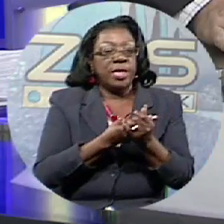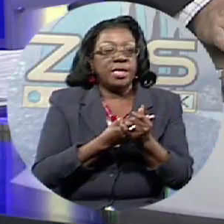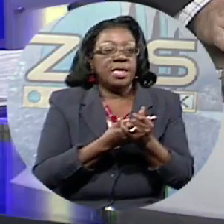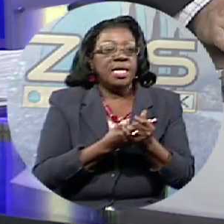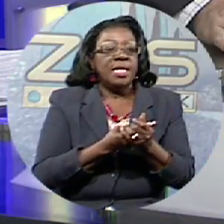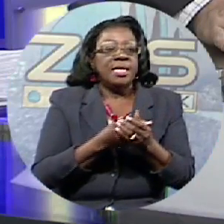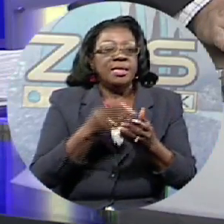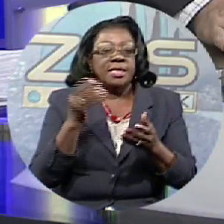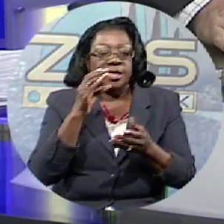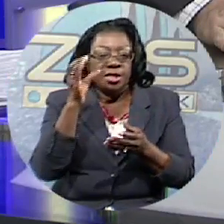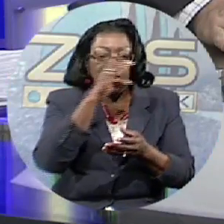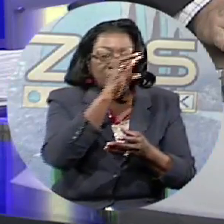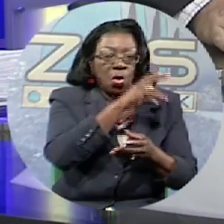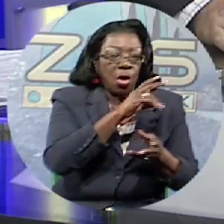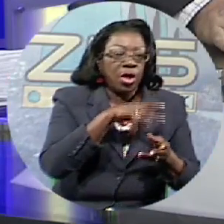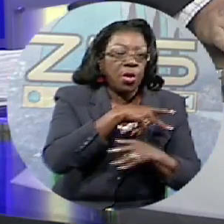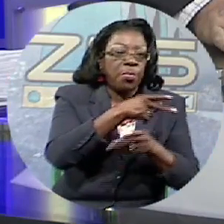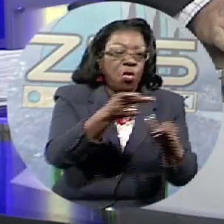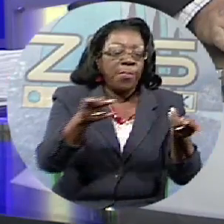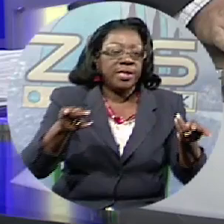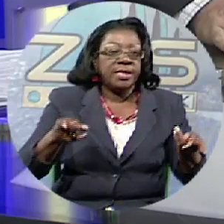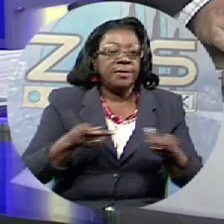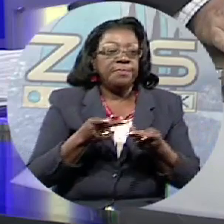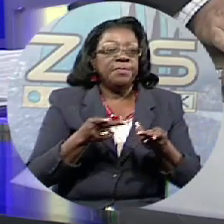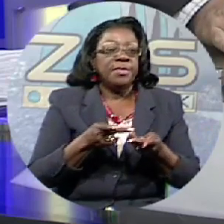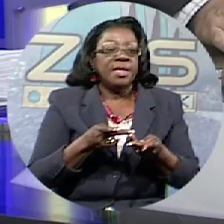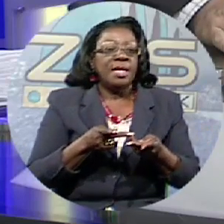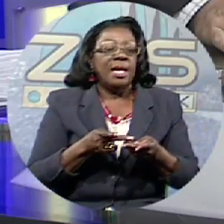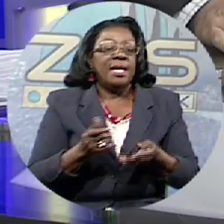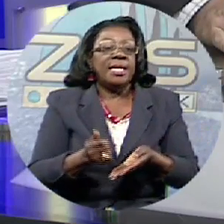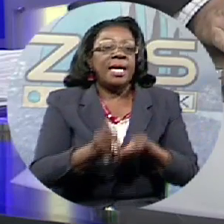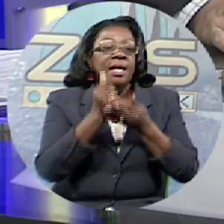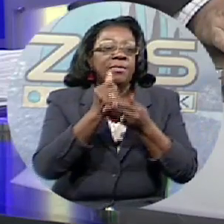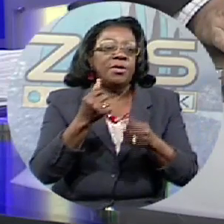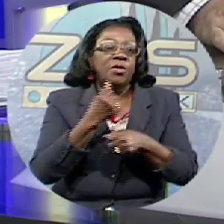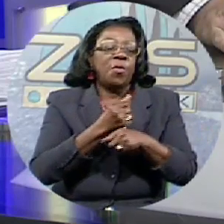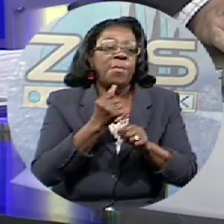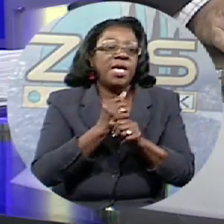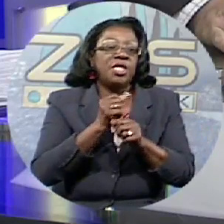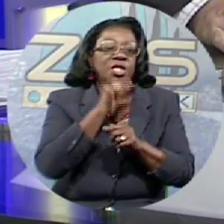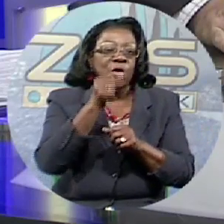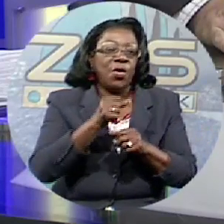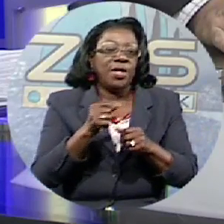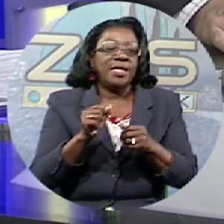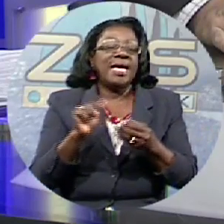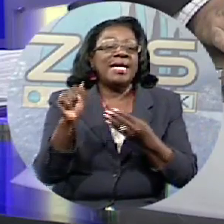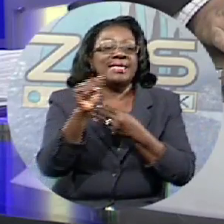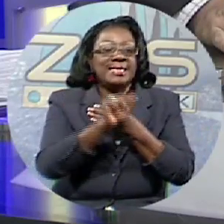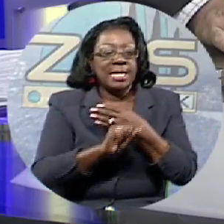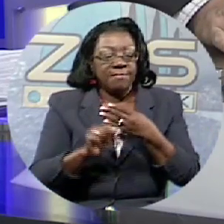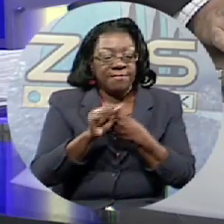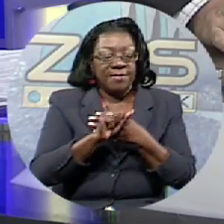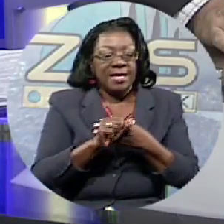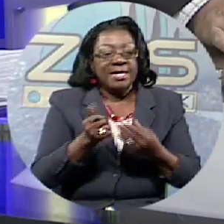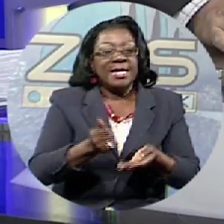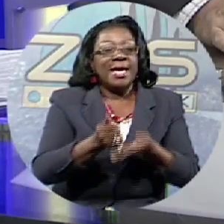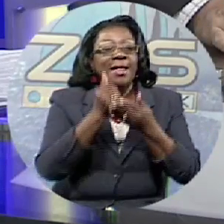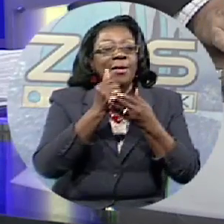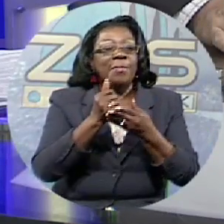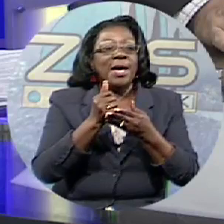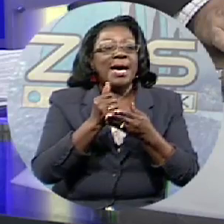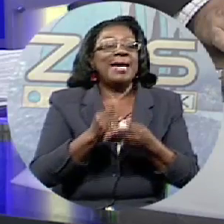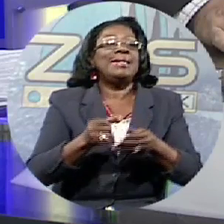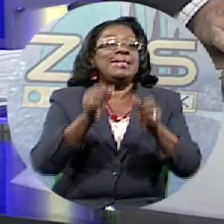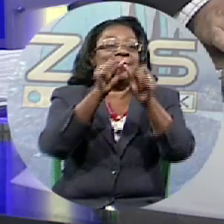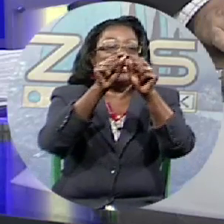property, they've also assisted in important operations like ensuring the safety of venues like the Thomas A. Robinson Track and Field Stadium during